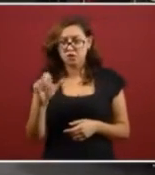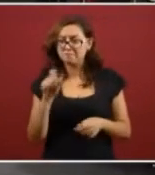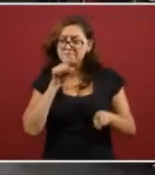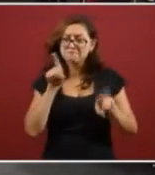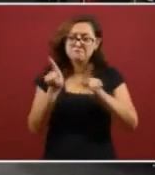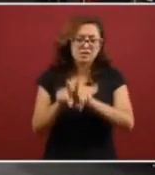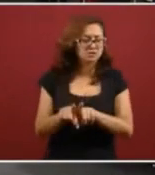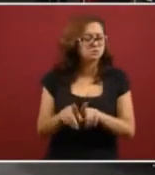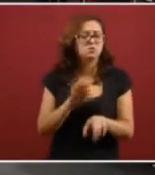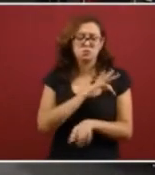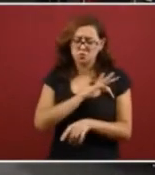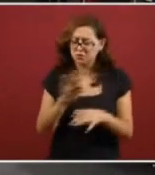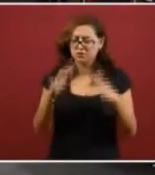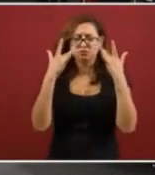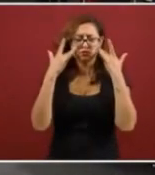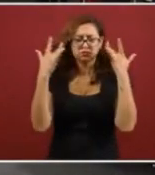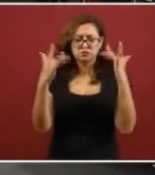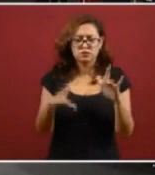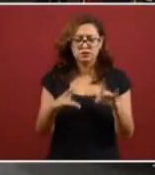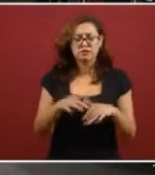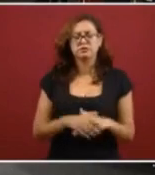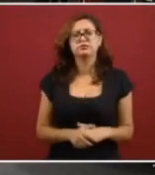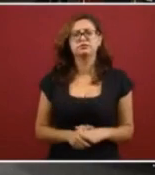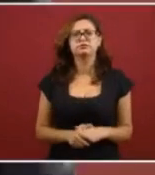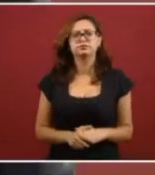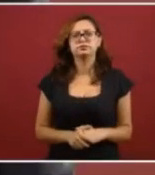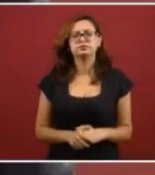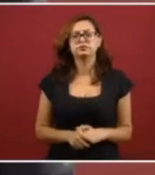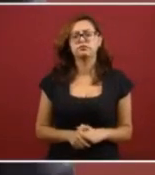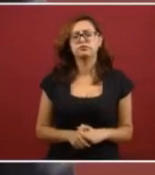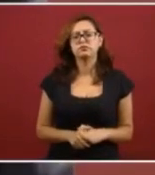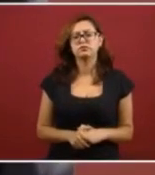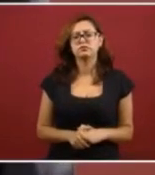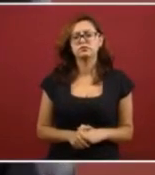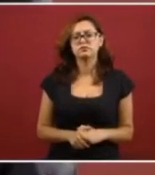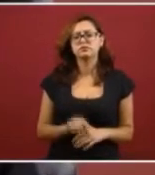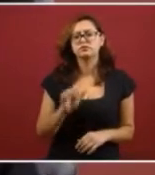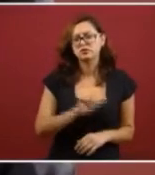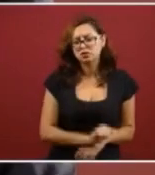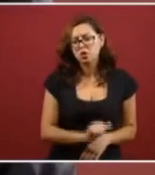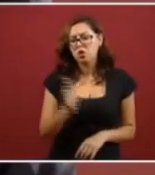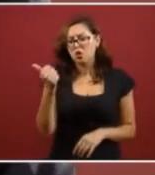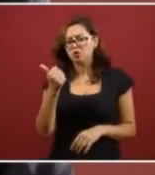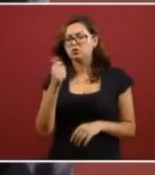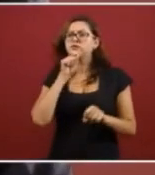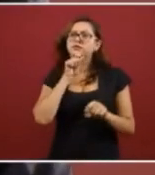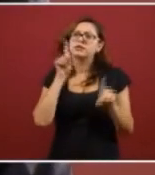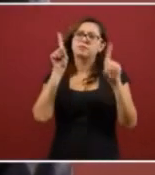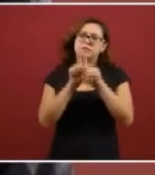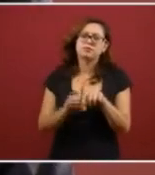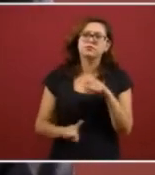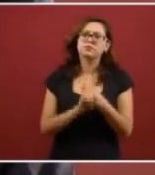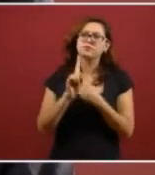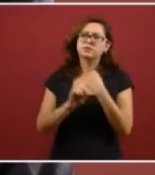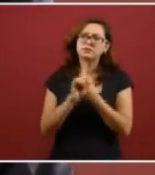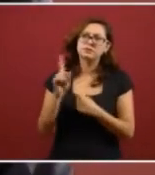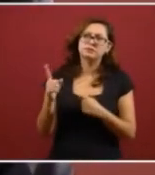did. Otras diferencias. And other differences. También se tuvieron con el SAT. Were with SAT.